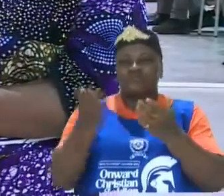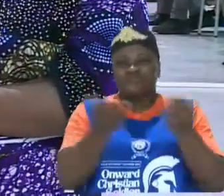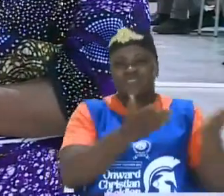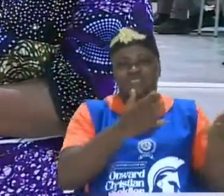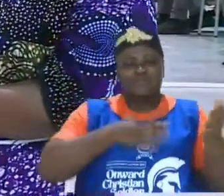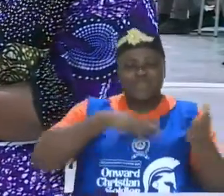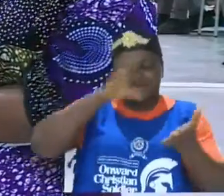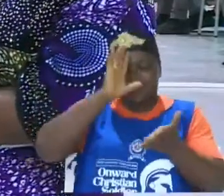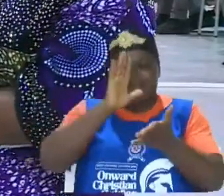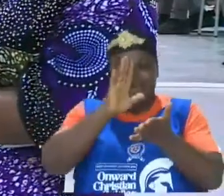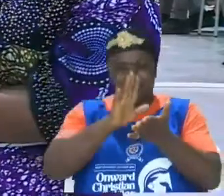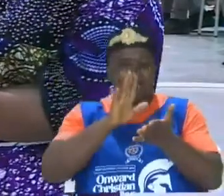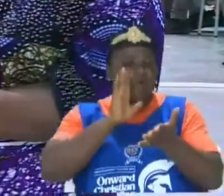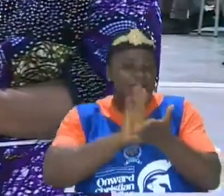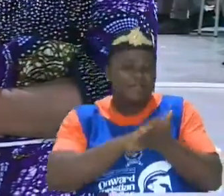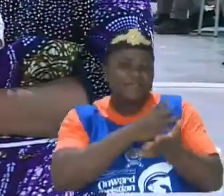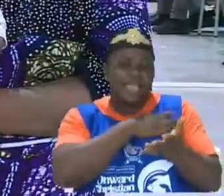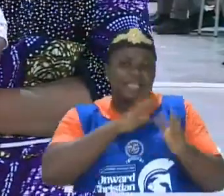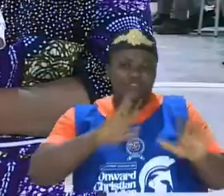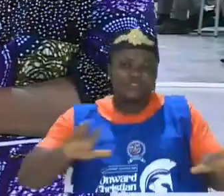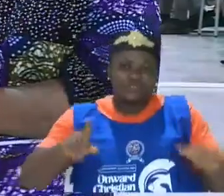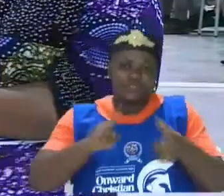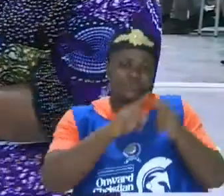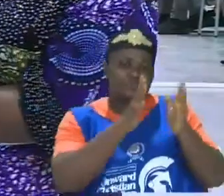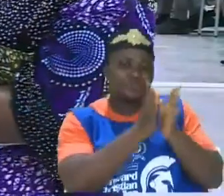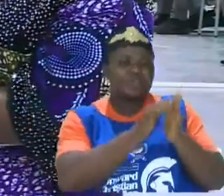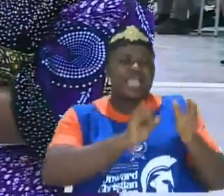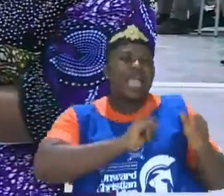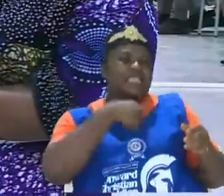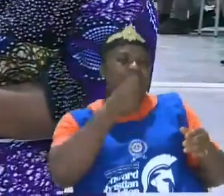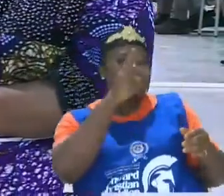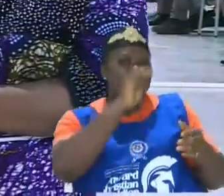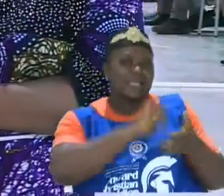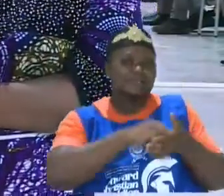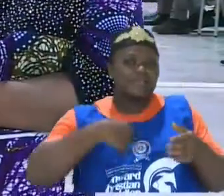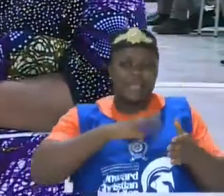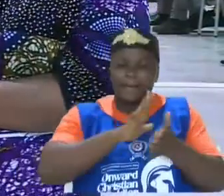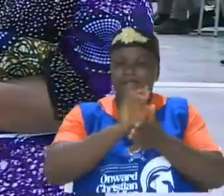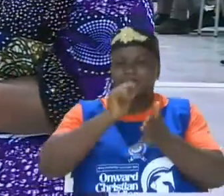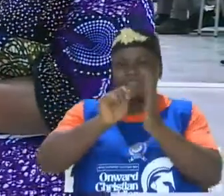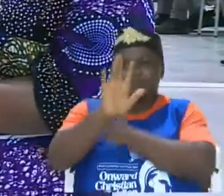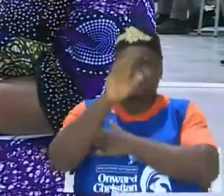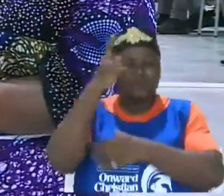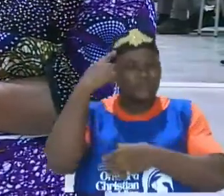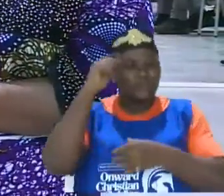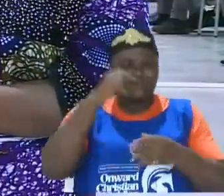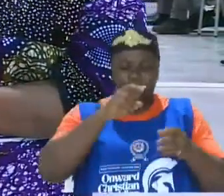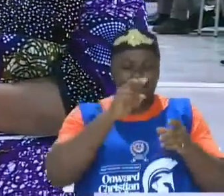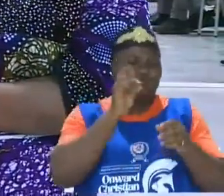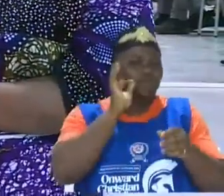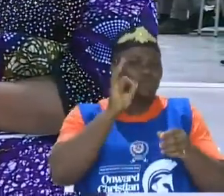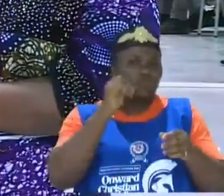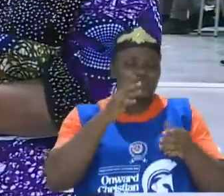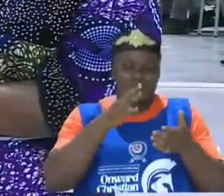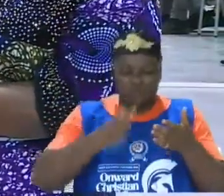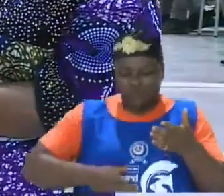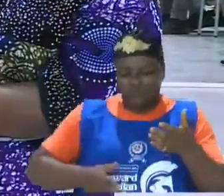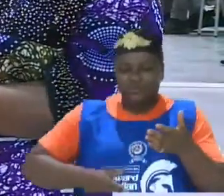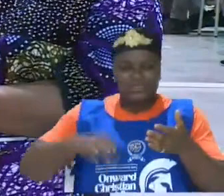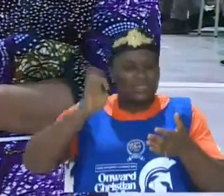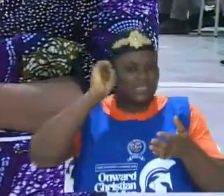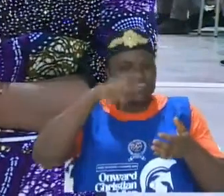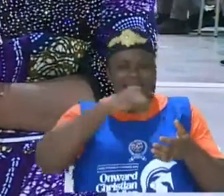I told him that we are still believing God for the fruit of the womb. Daddy smiled. And he said, bring your